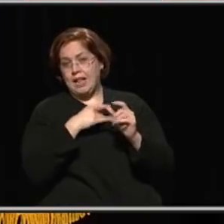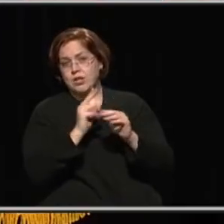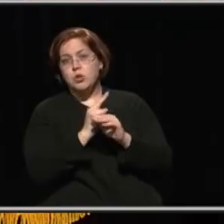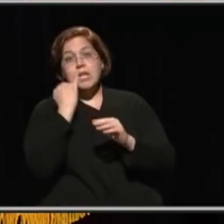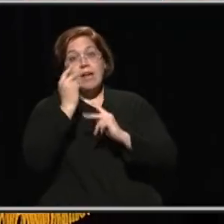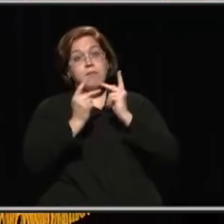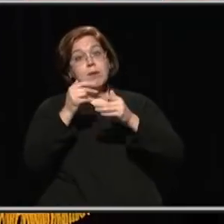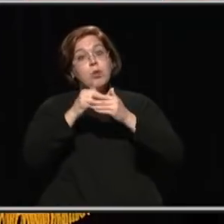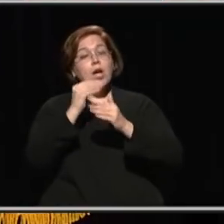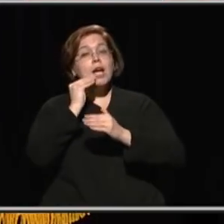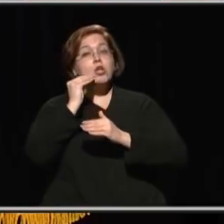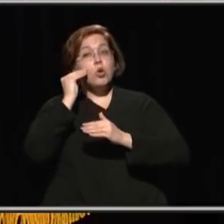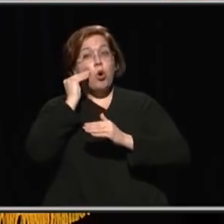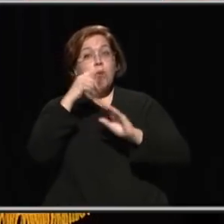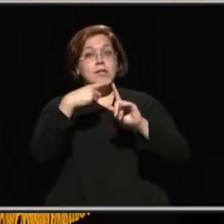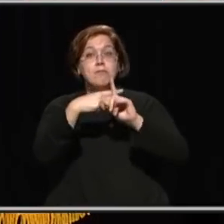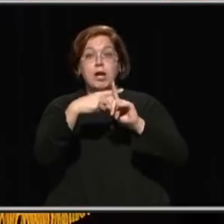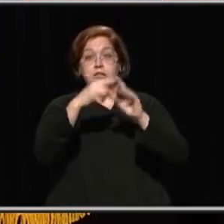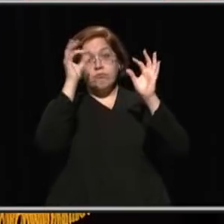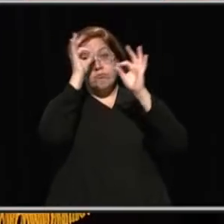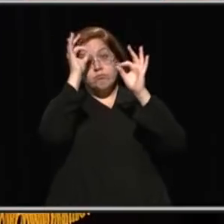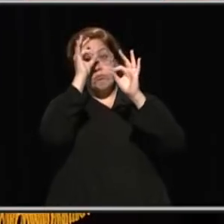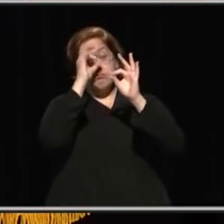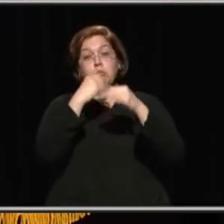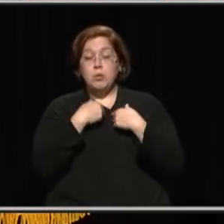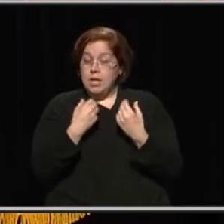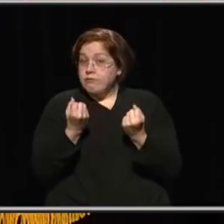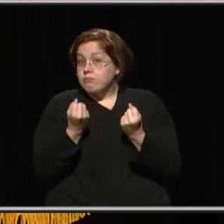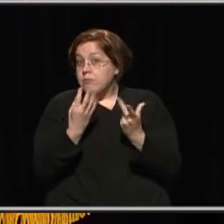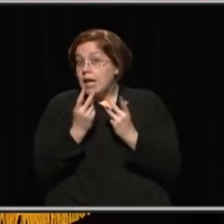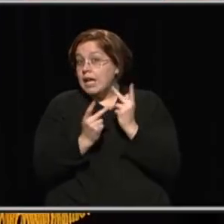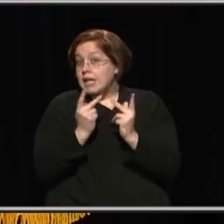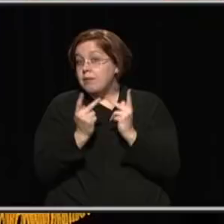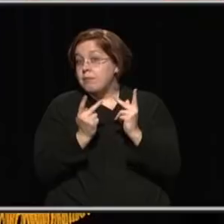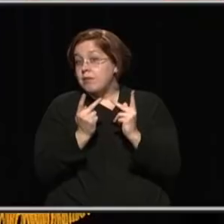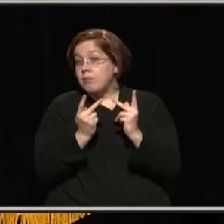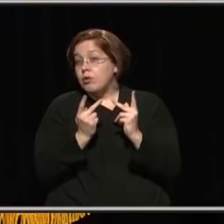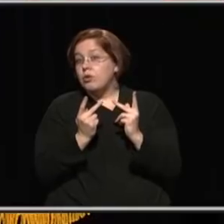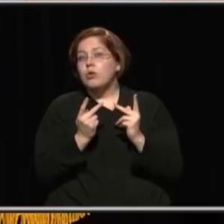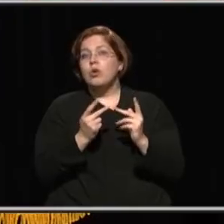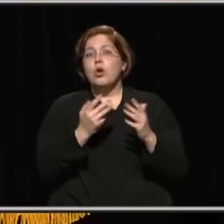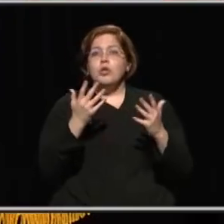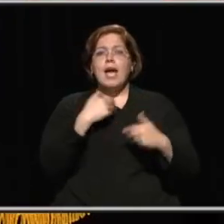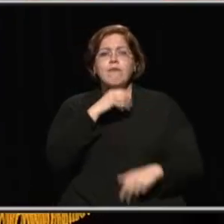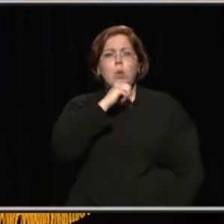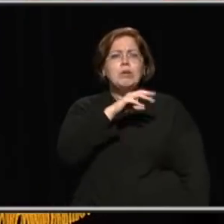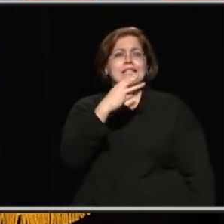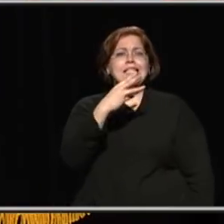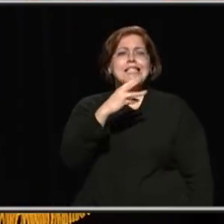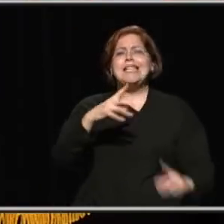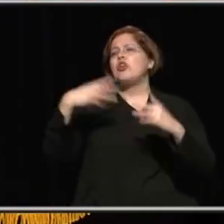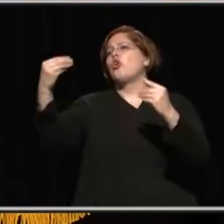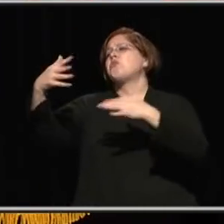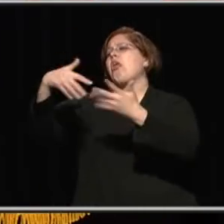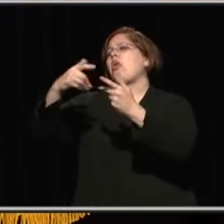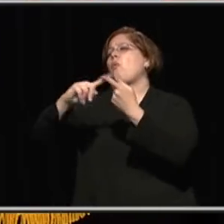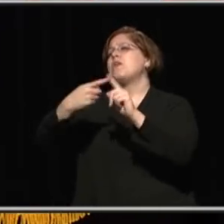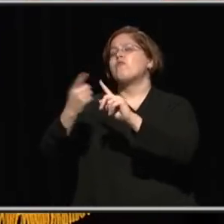home are often positive and you don't realize it, we've had lots of people with the 16-year-old who goes out with friends and comes